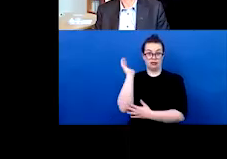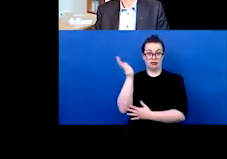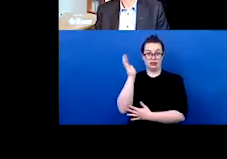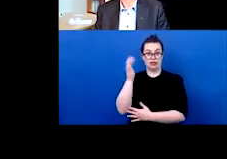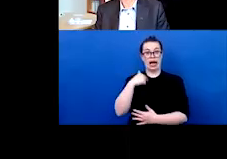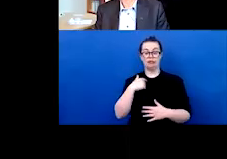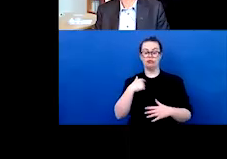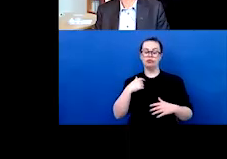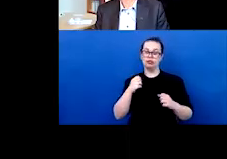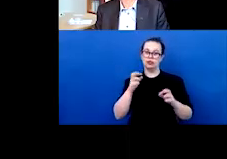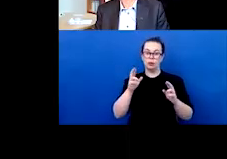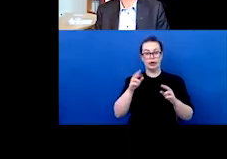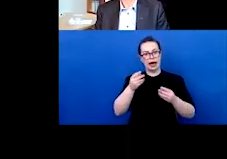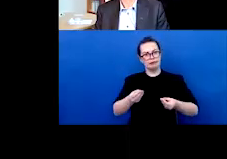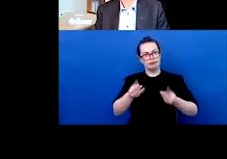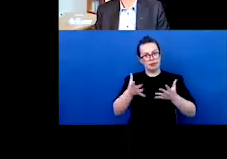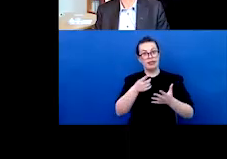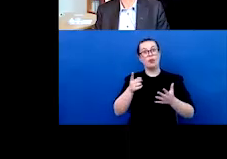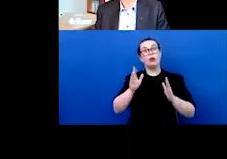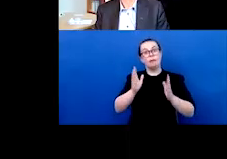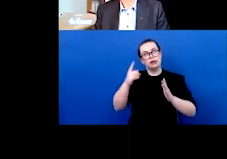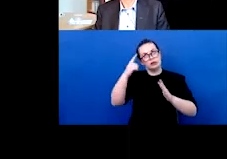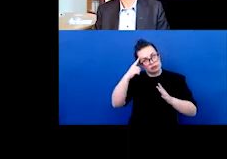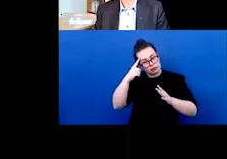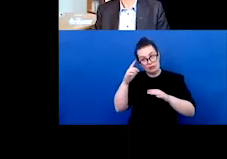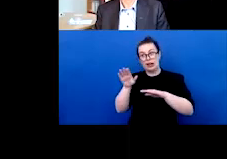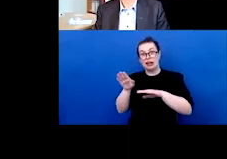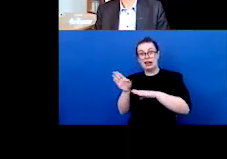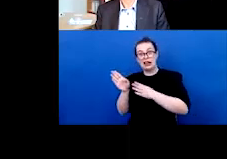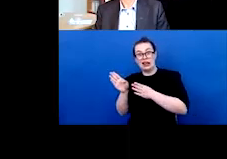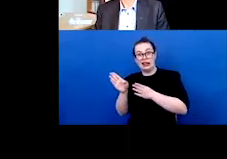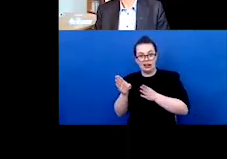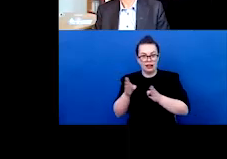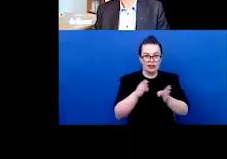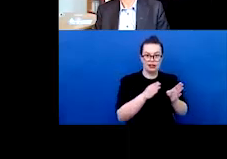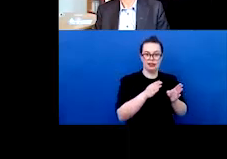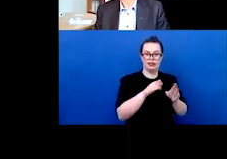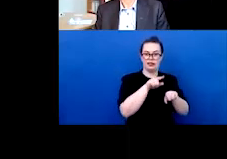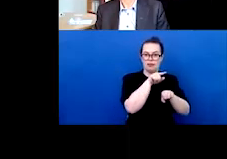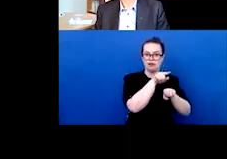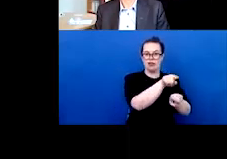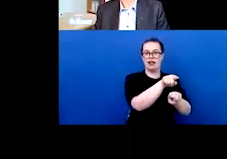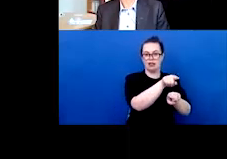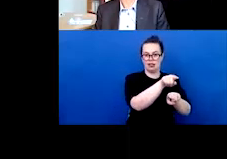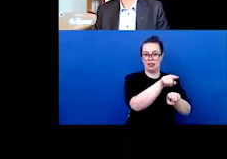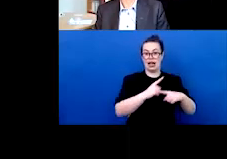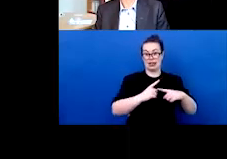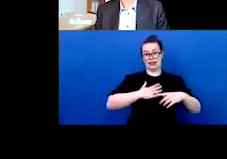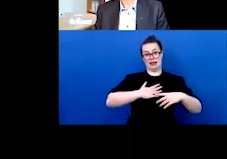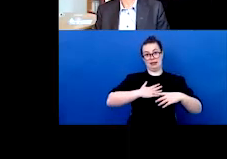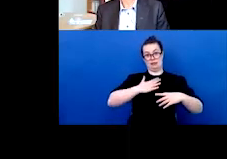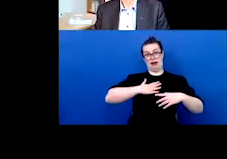the remaining steps in that direction. And I have tried to defend a theory in which meaning and grammar